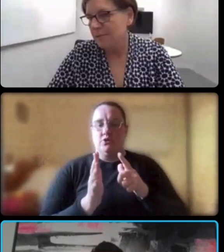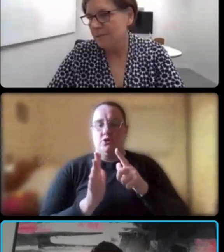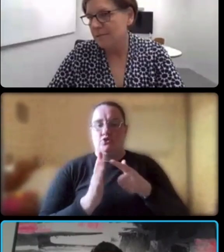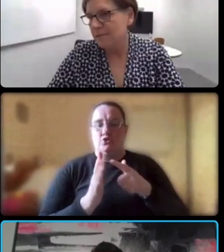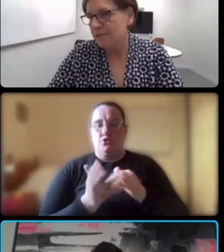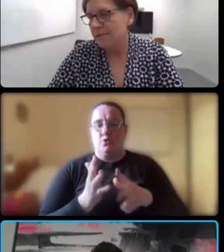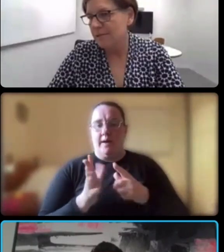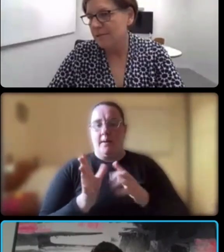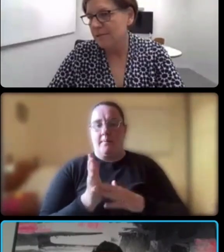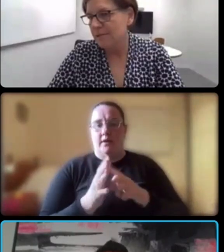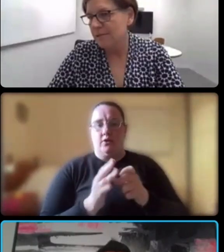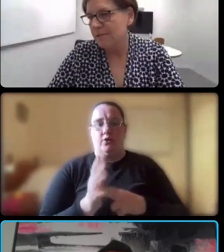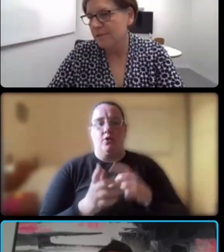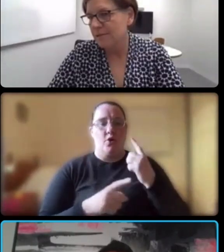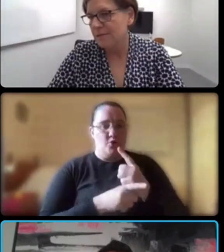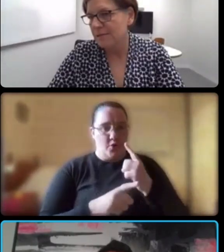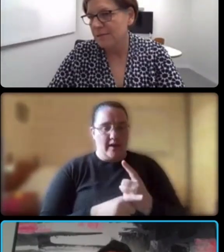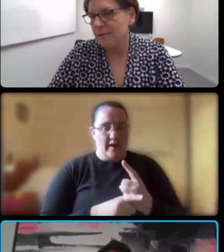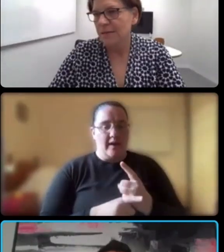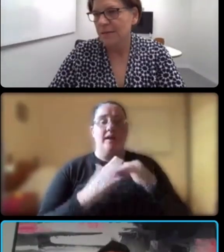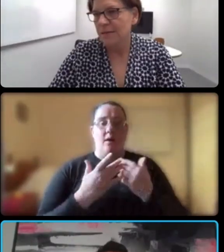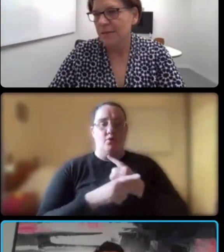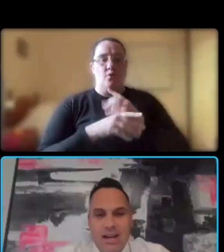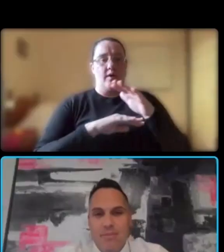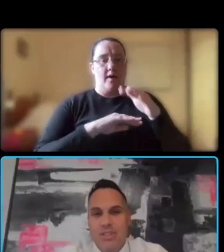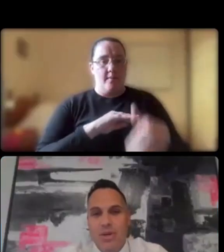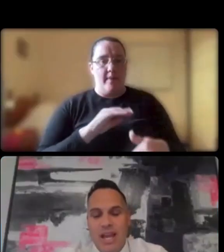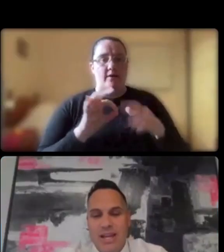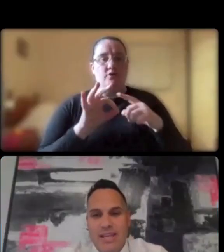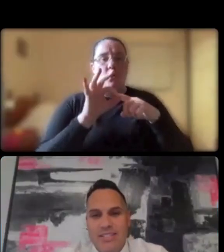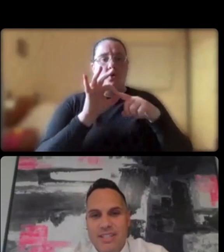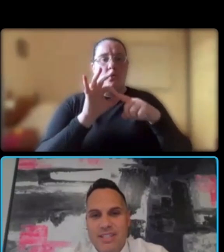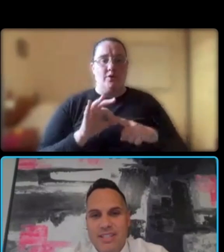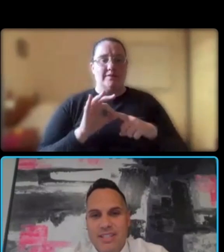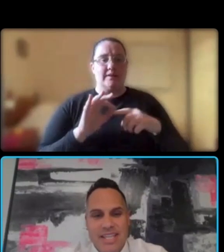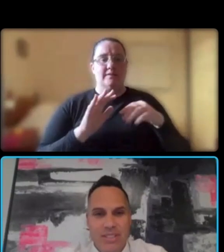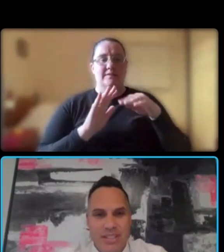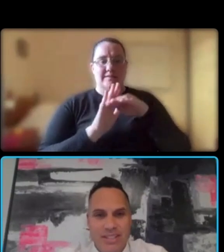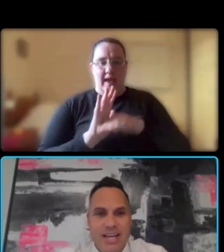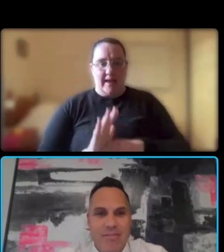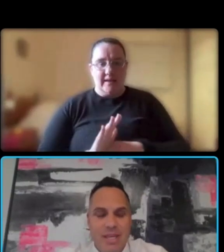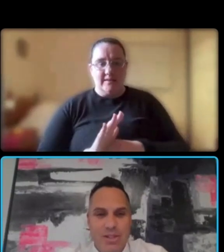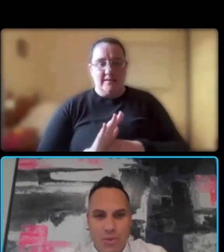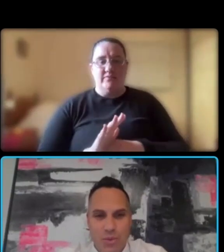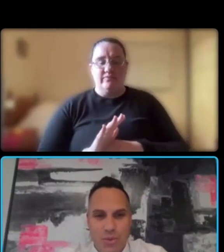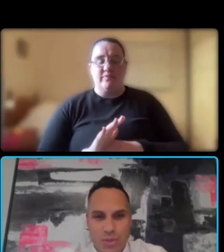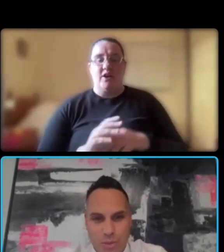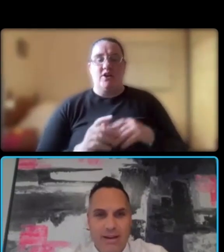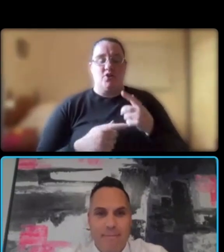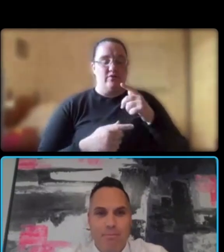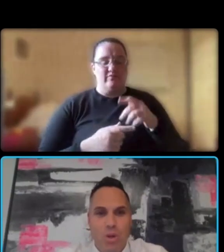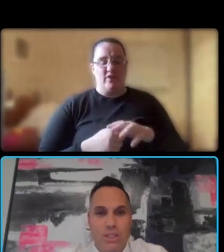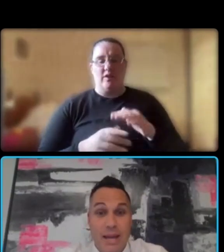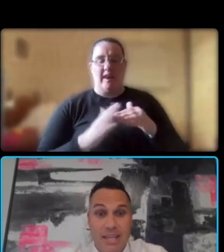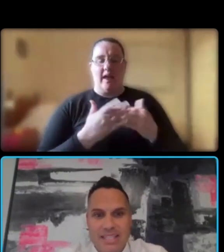What a brilliant, relevant segue from the regulatory model. So again, thanks for taking the time to have me here to talk to you